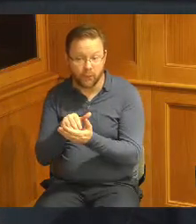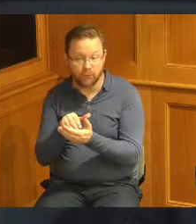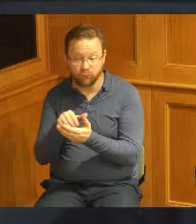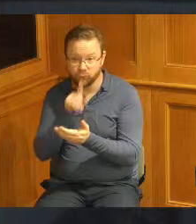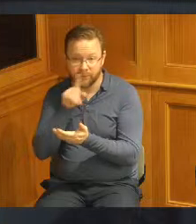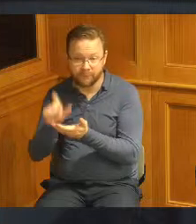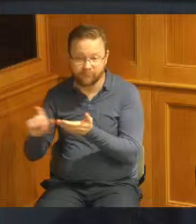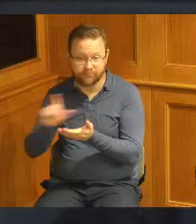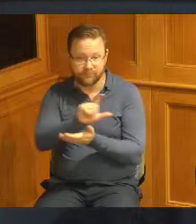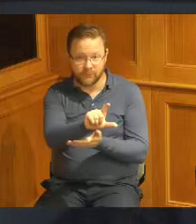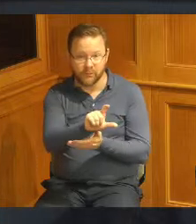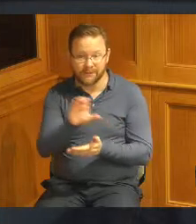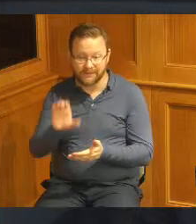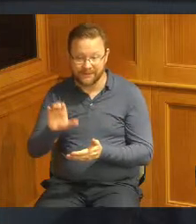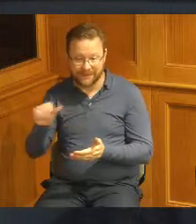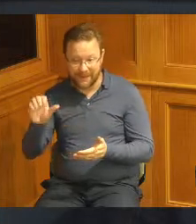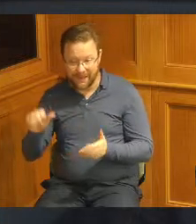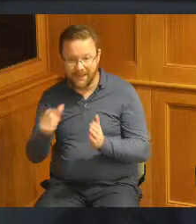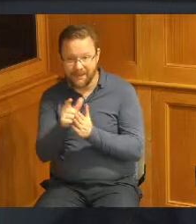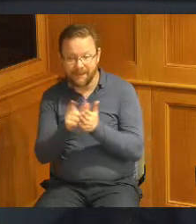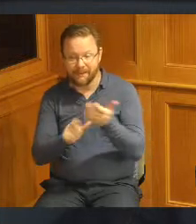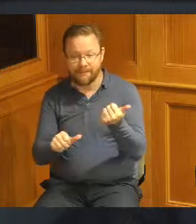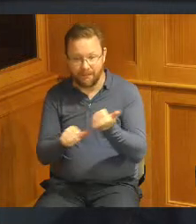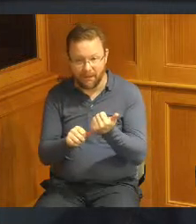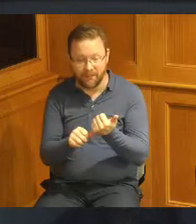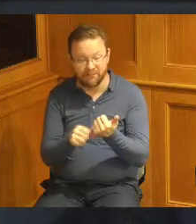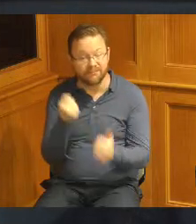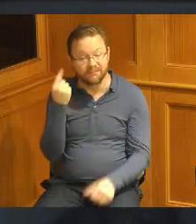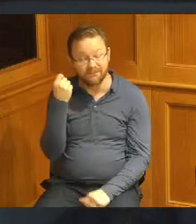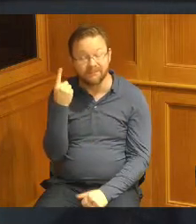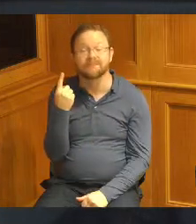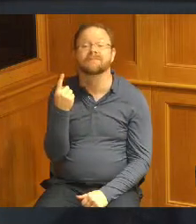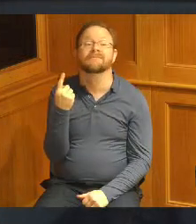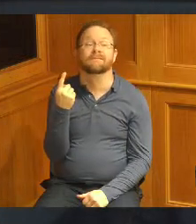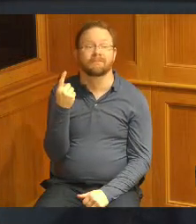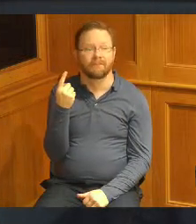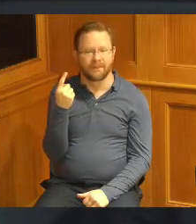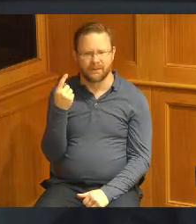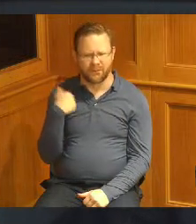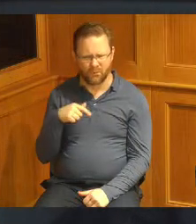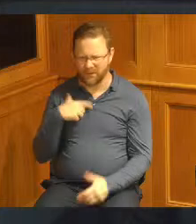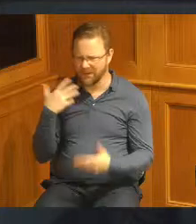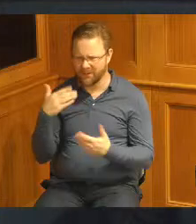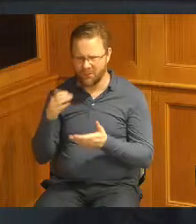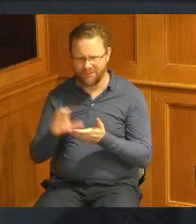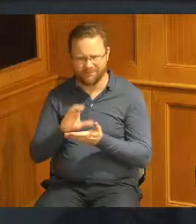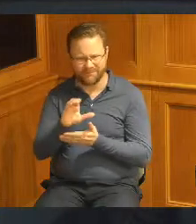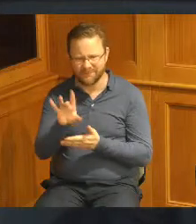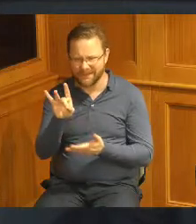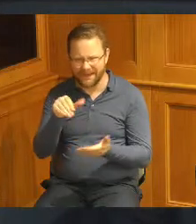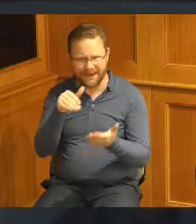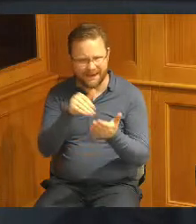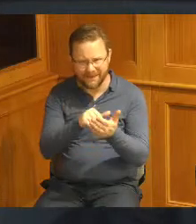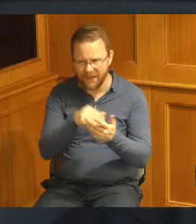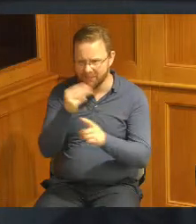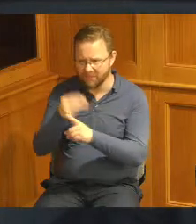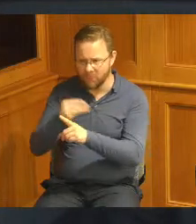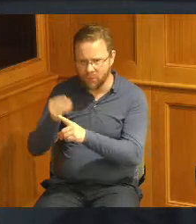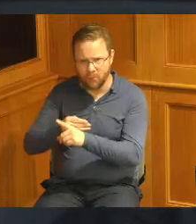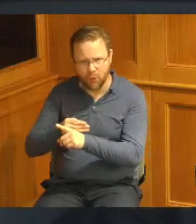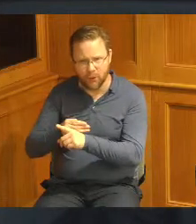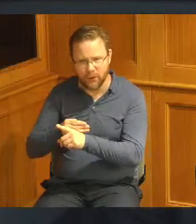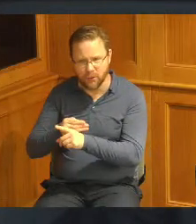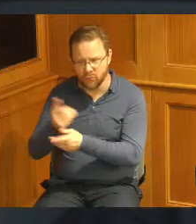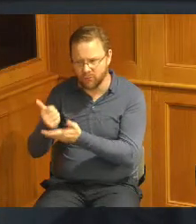to CAA and legal aid, especially since we had already allocated $80,000 for mortgage relief. We just didn't use it